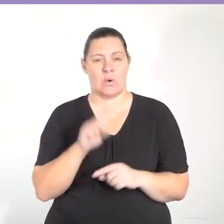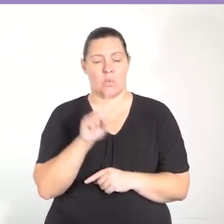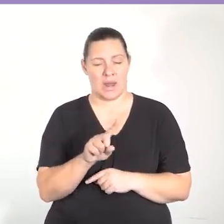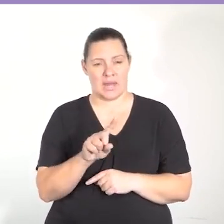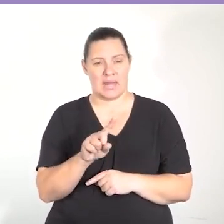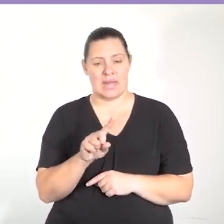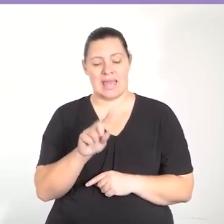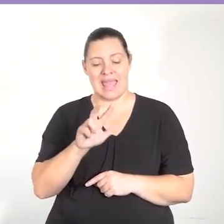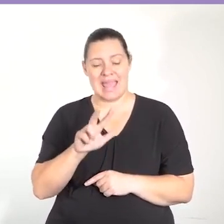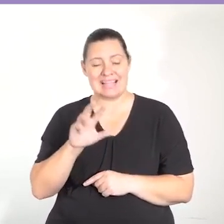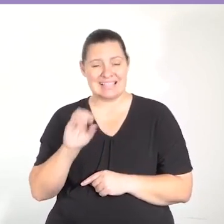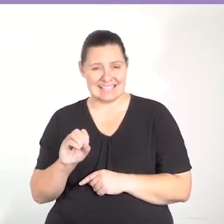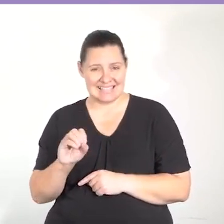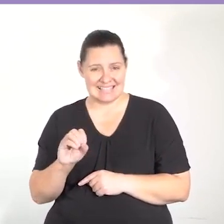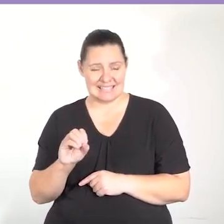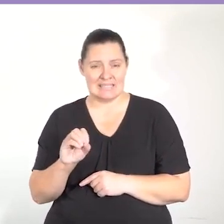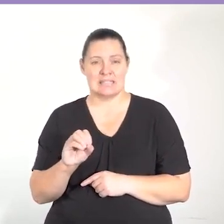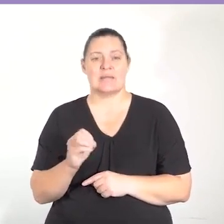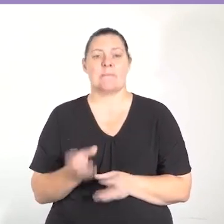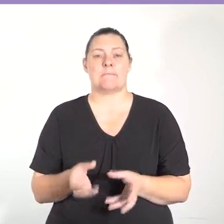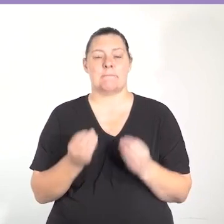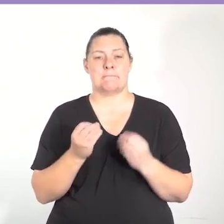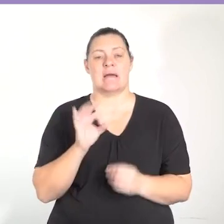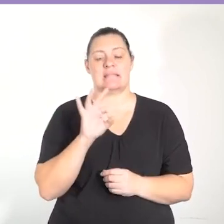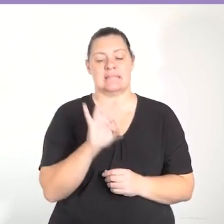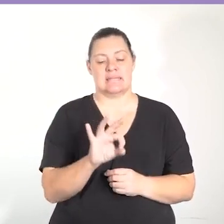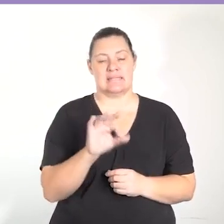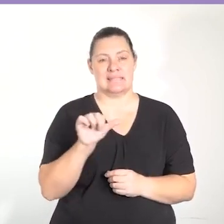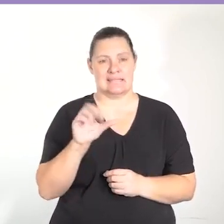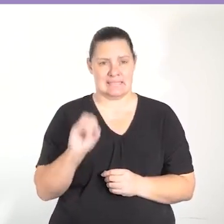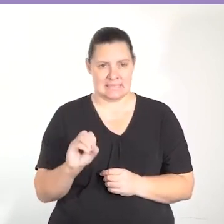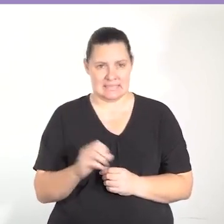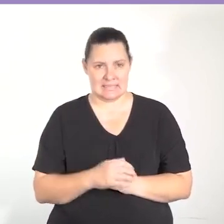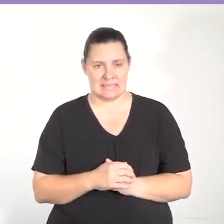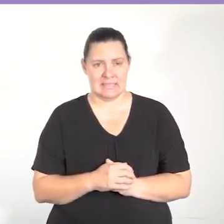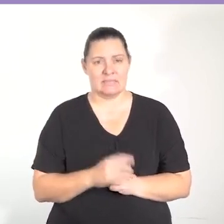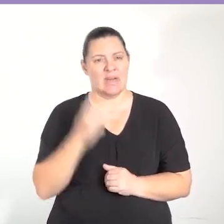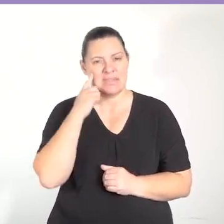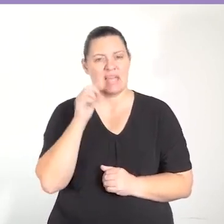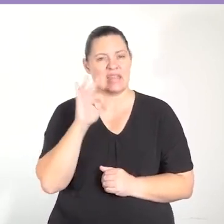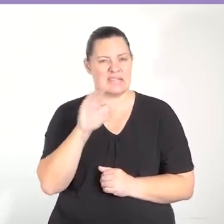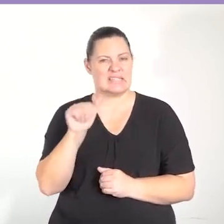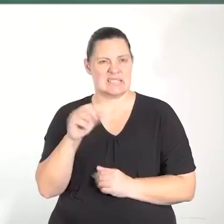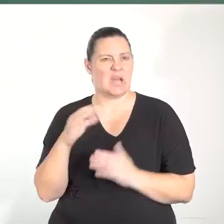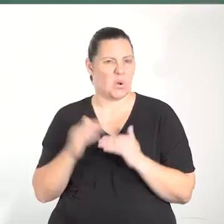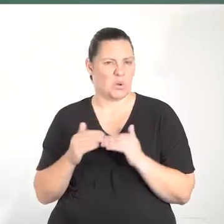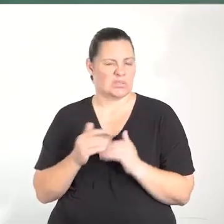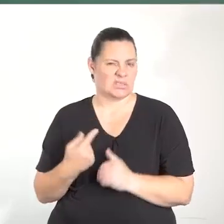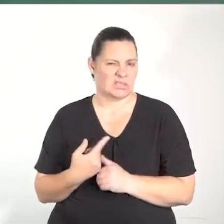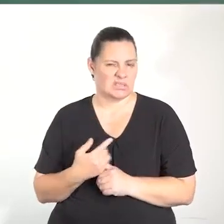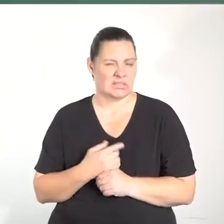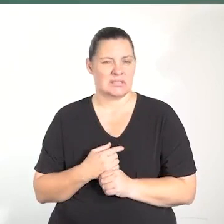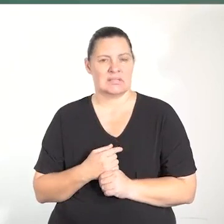by 180 is going to give me 360. I think 360 is quite